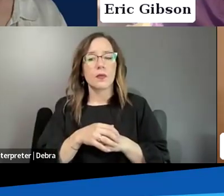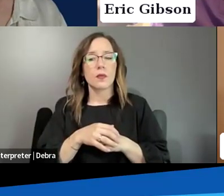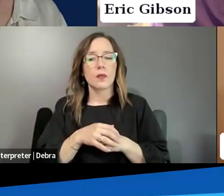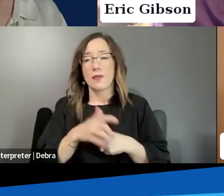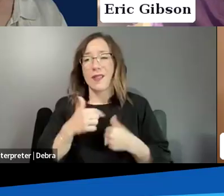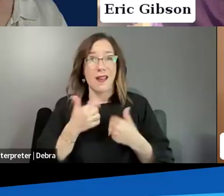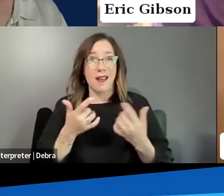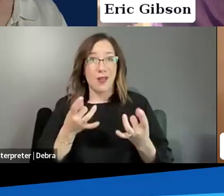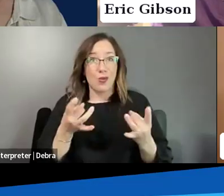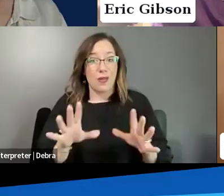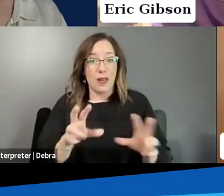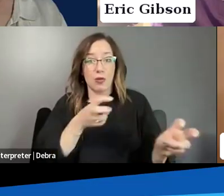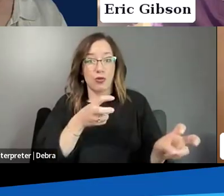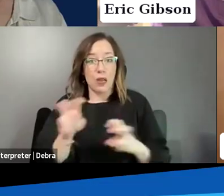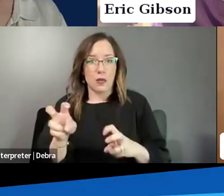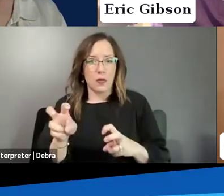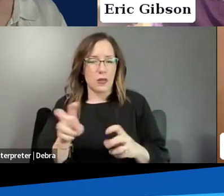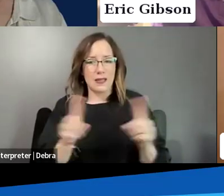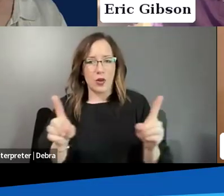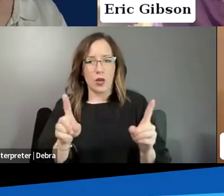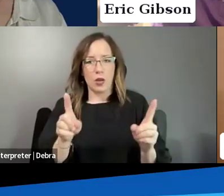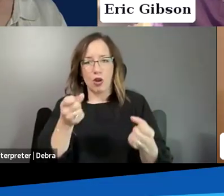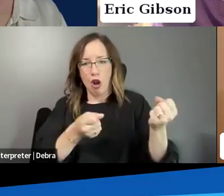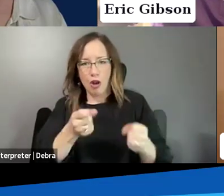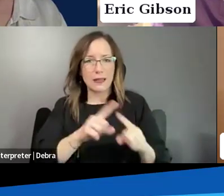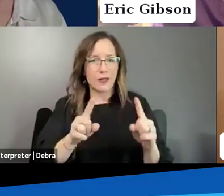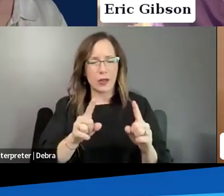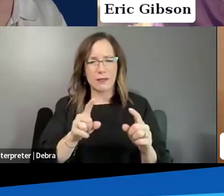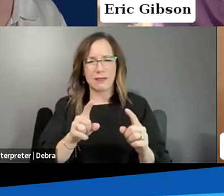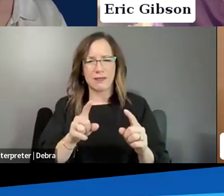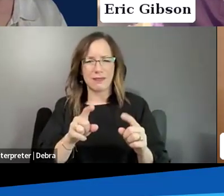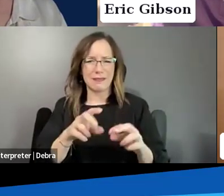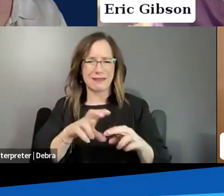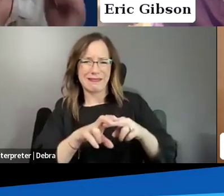like transferring from different cars from different angles.